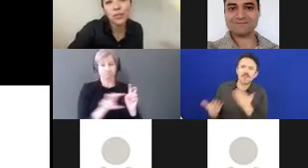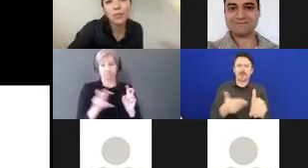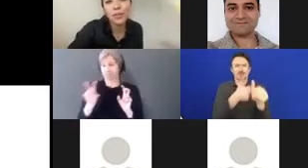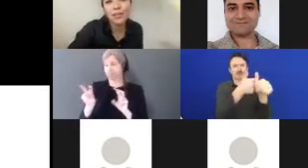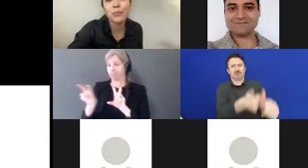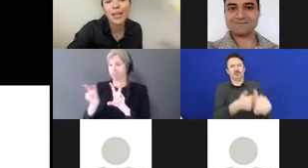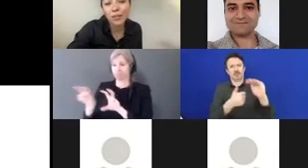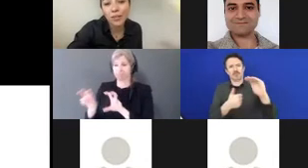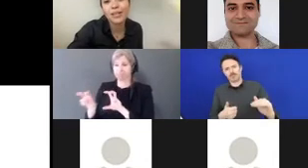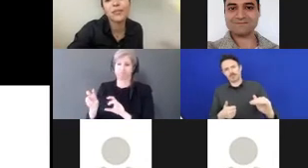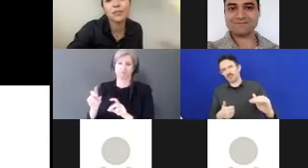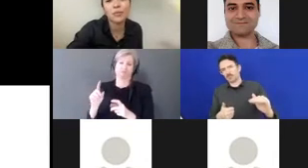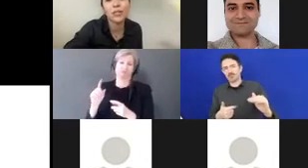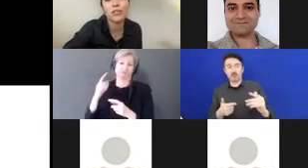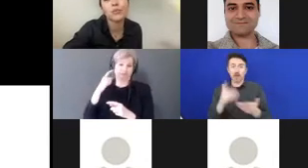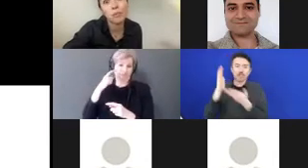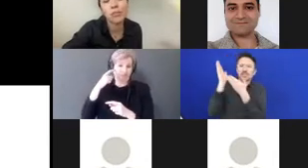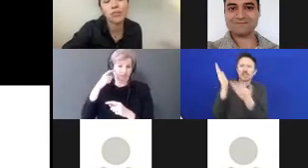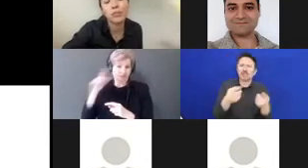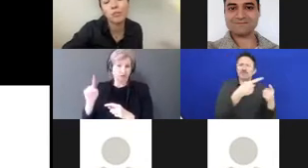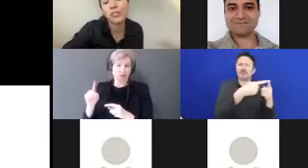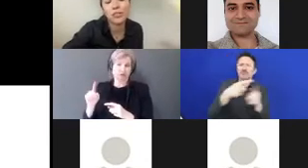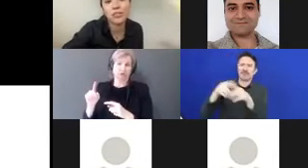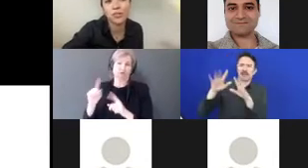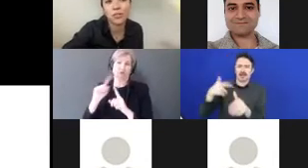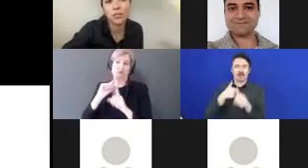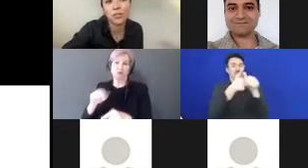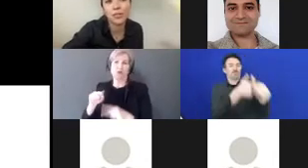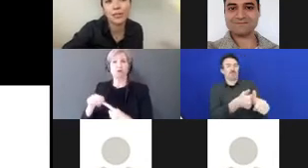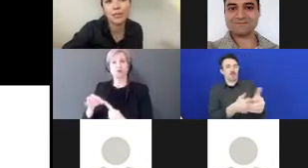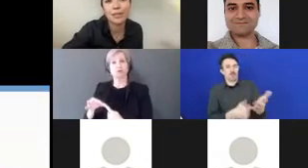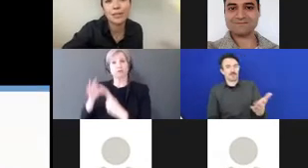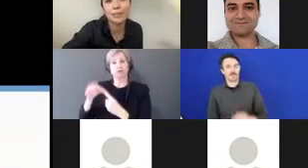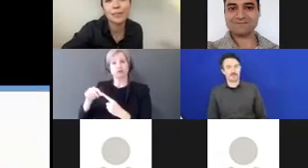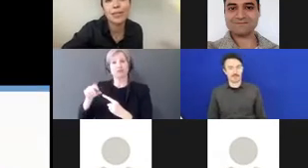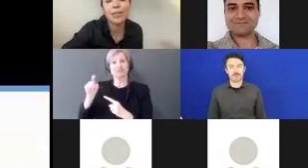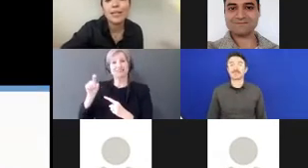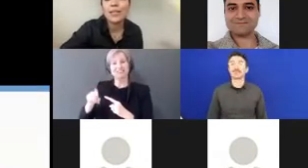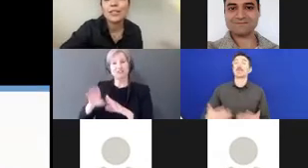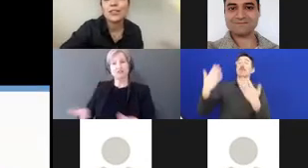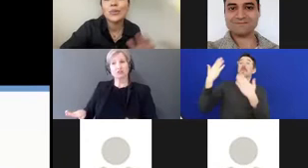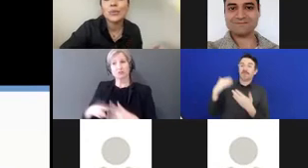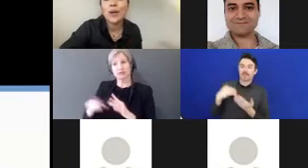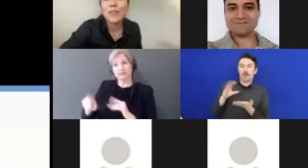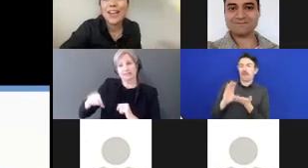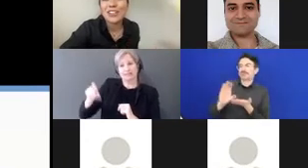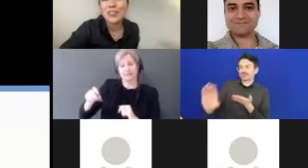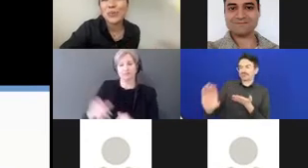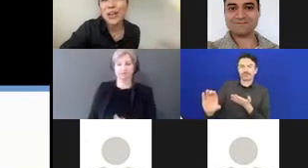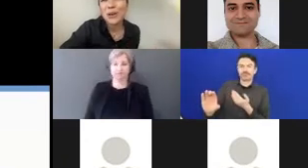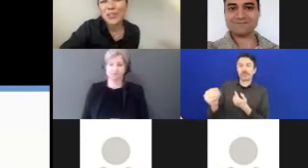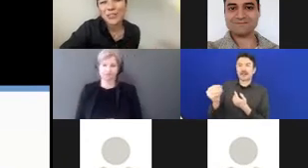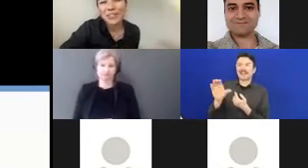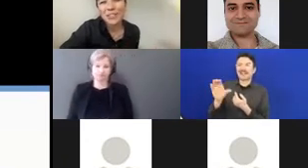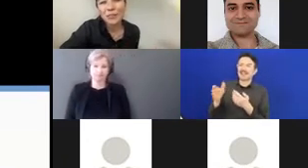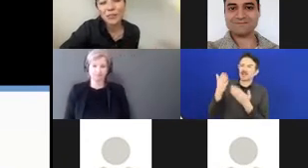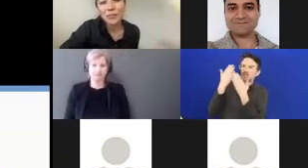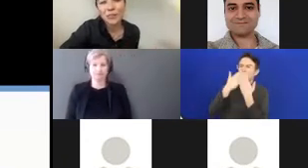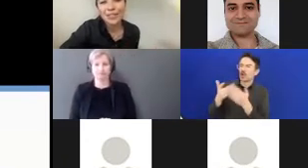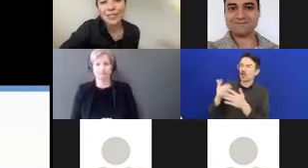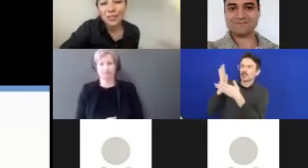to be reallocated to respond to the special needs of children with disabilities. So Ash will now give